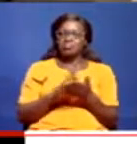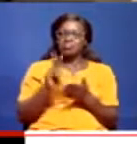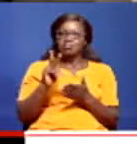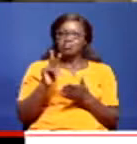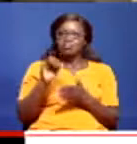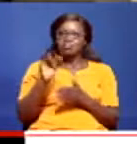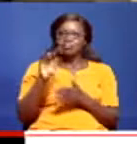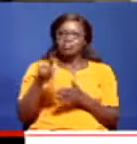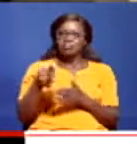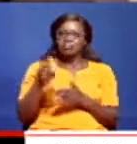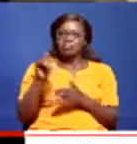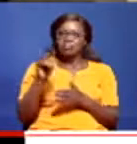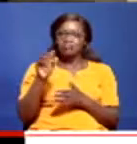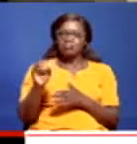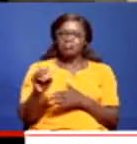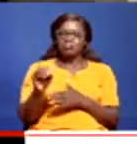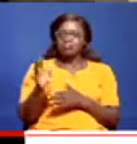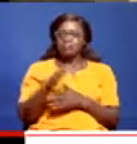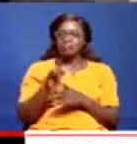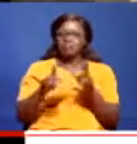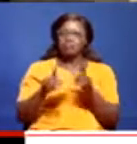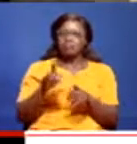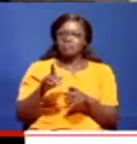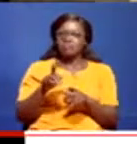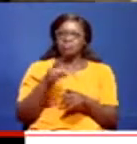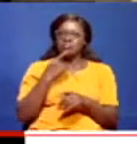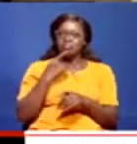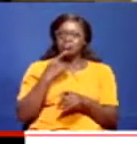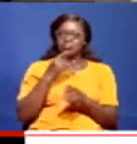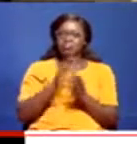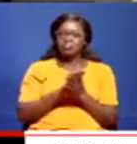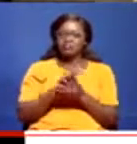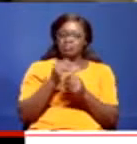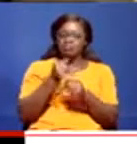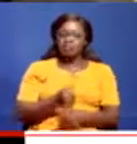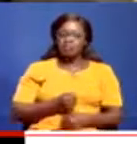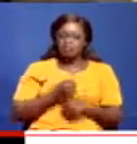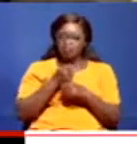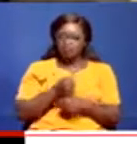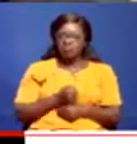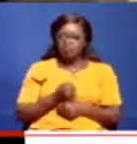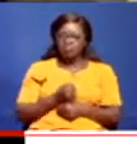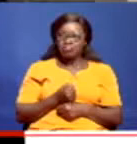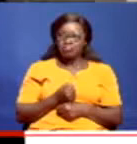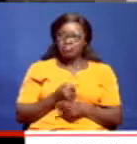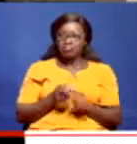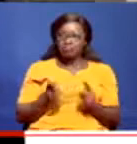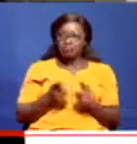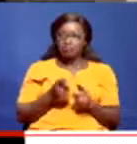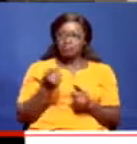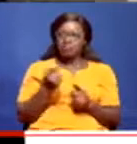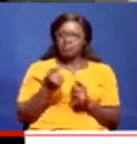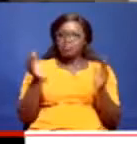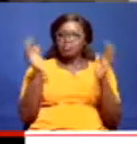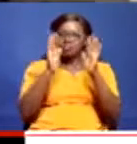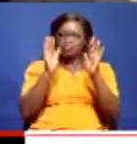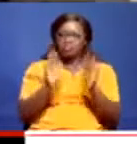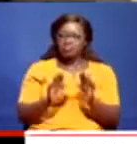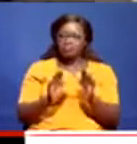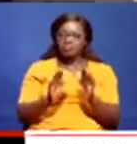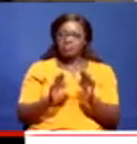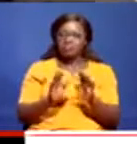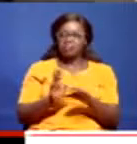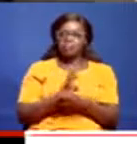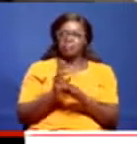Lake Turkana, and even the Ngong being very key examples of that. However, the small wind, using small